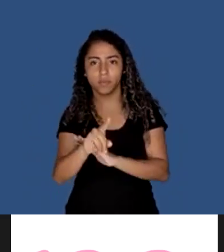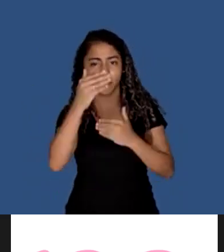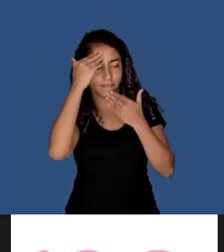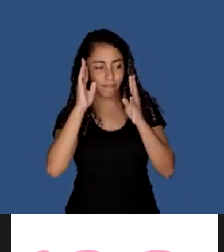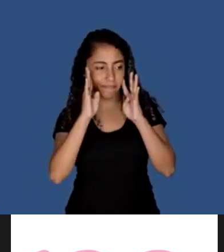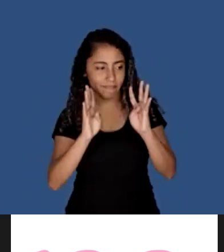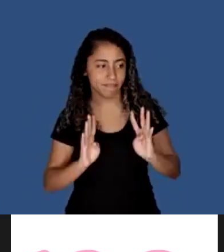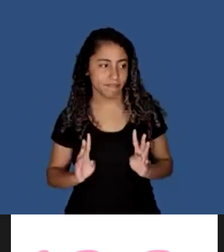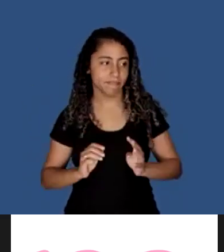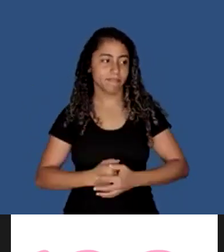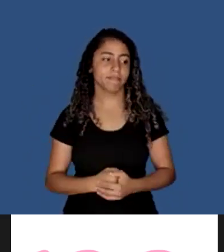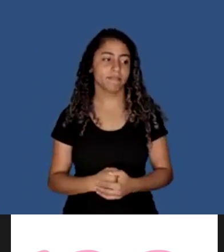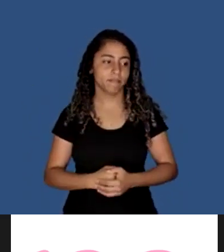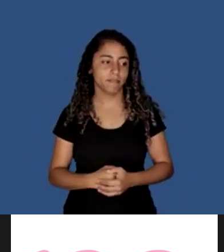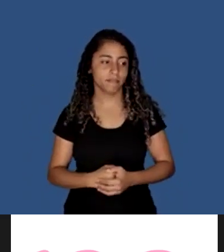that's my question. Thank you.